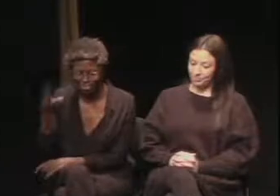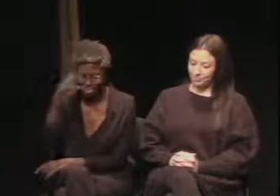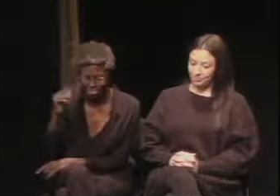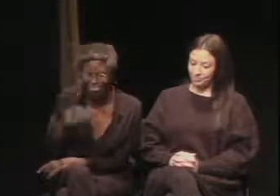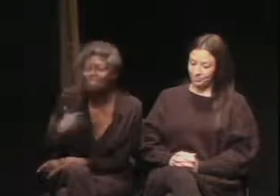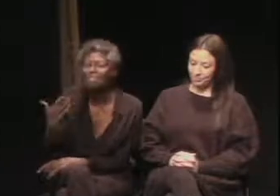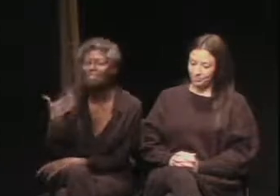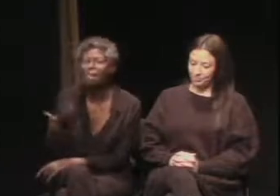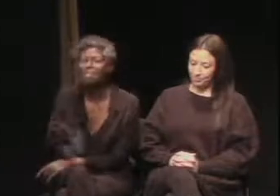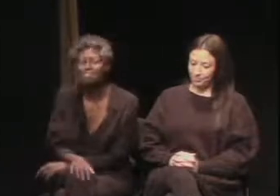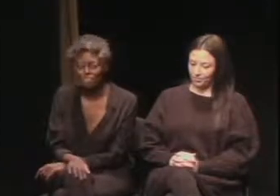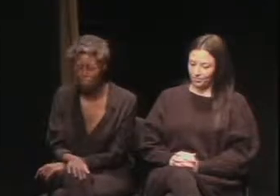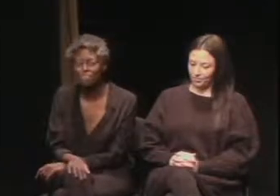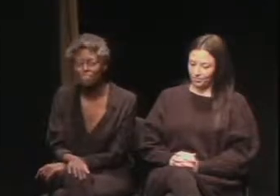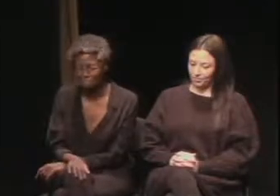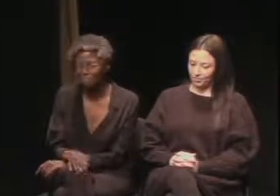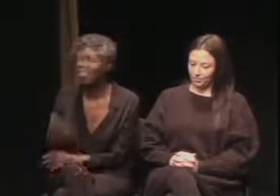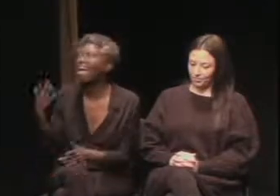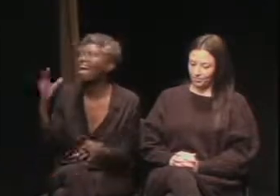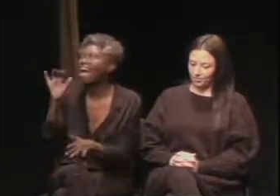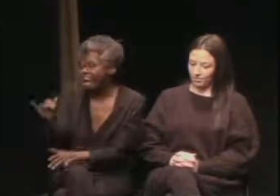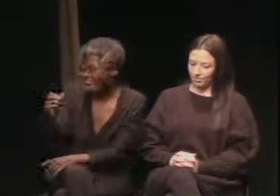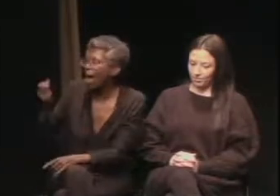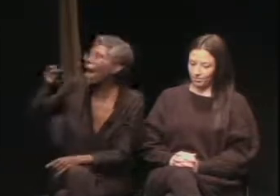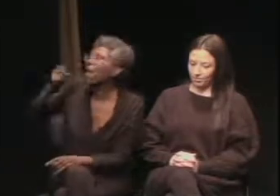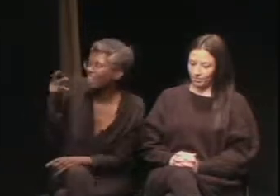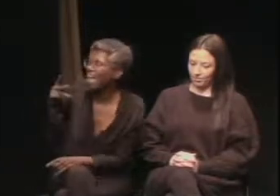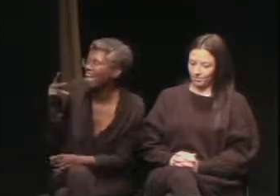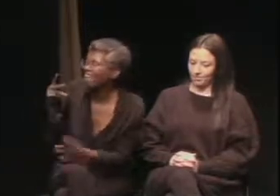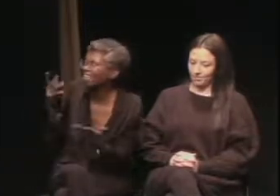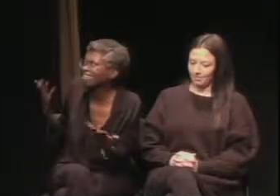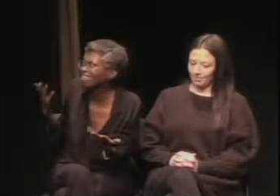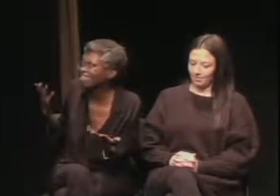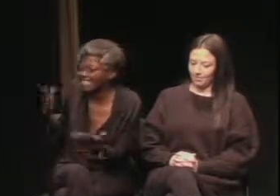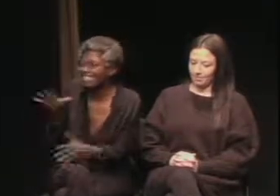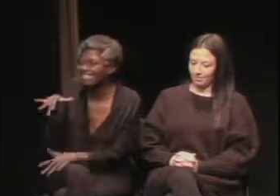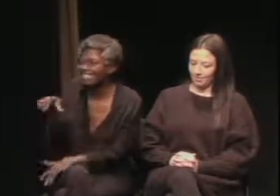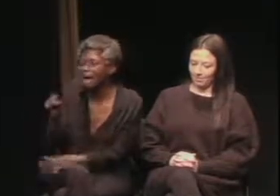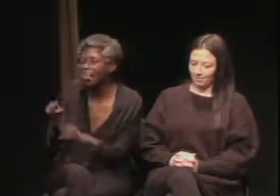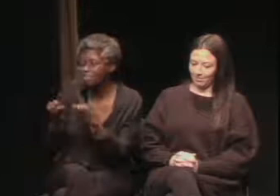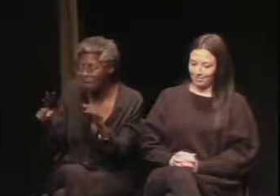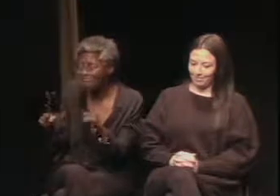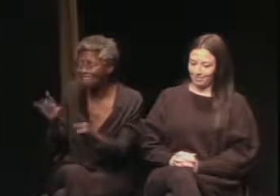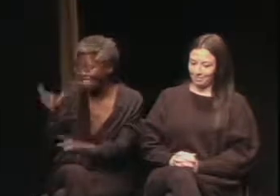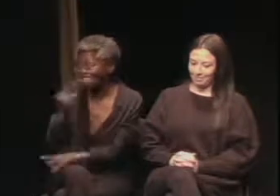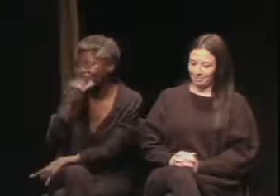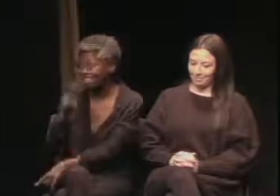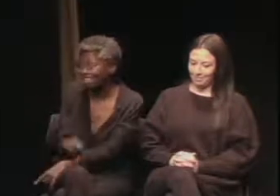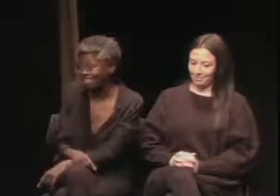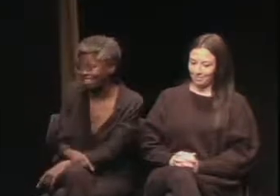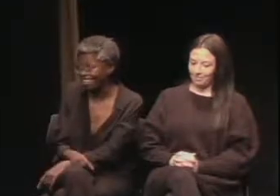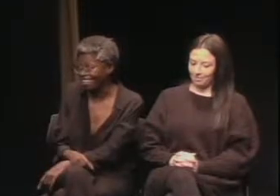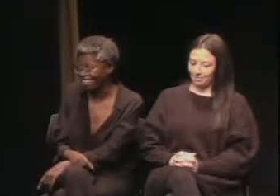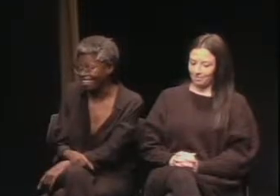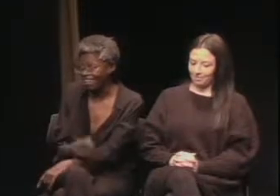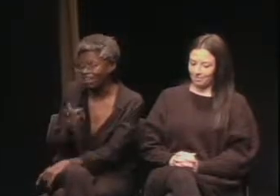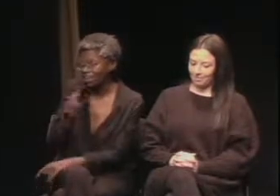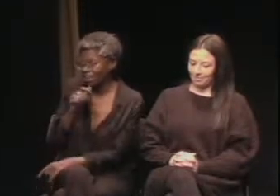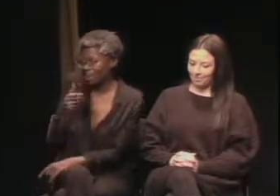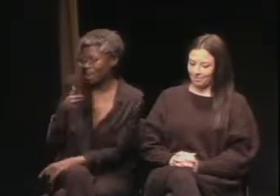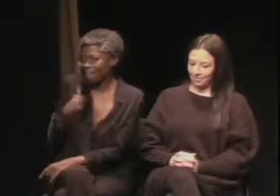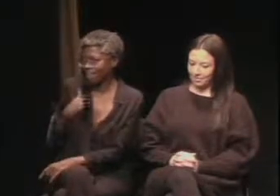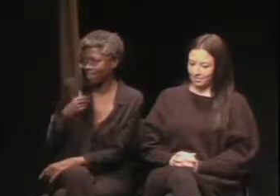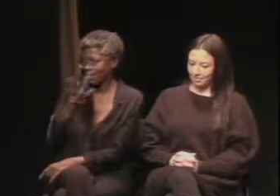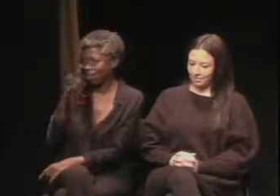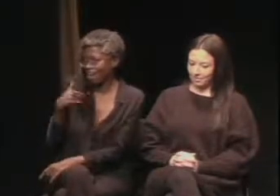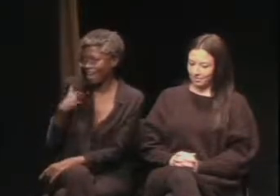I know. They were like, okay, you know, it was, but I was like, this is the reality, right?